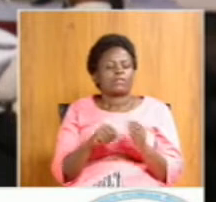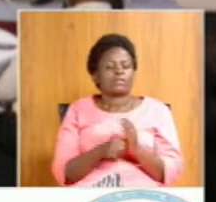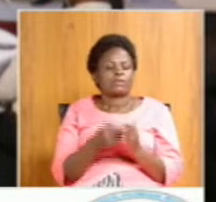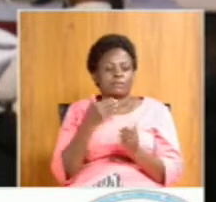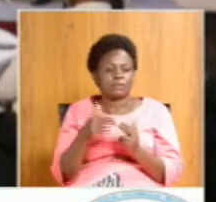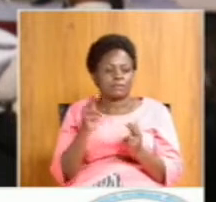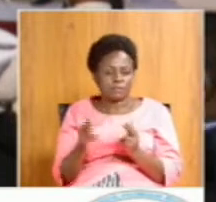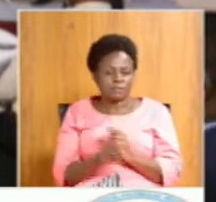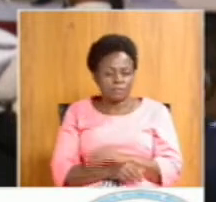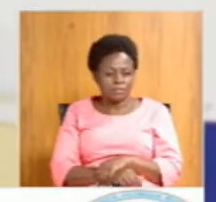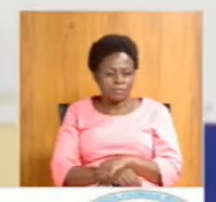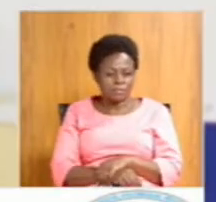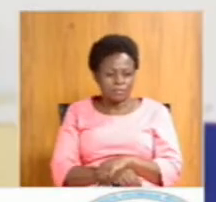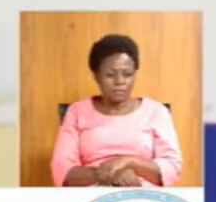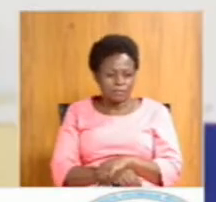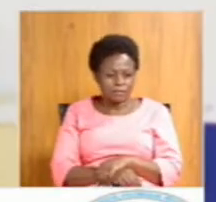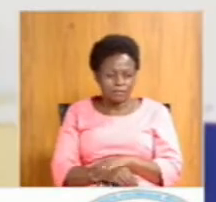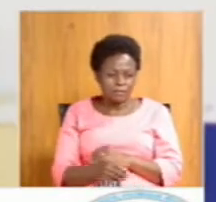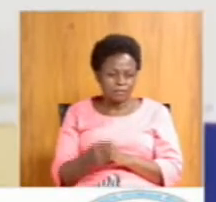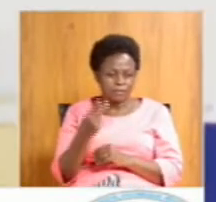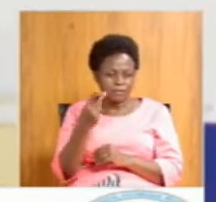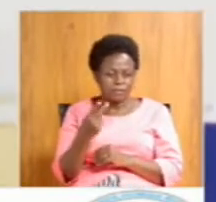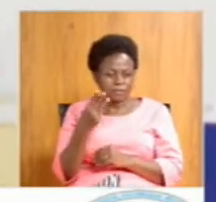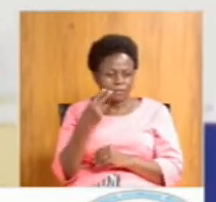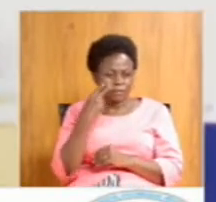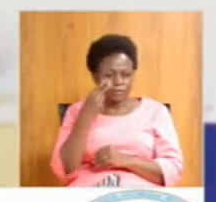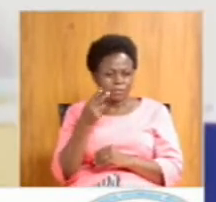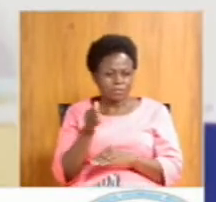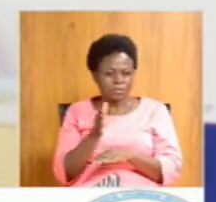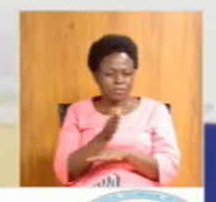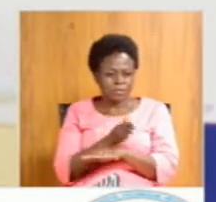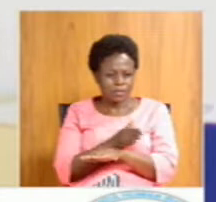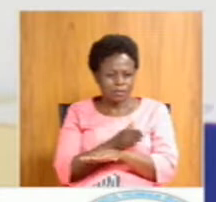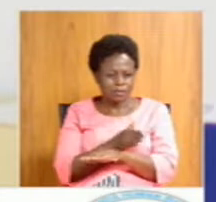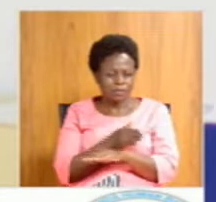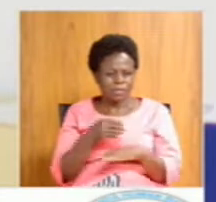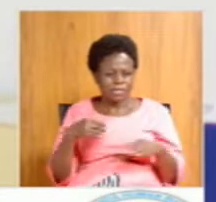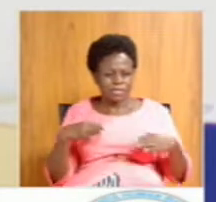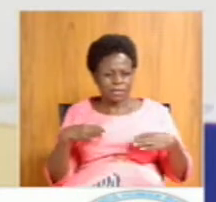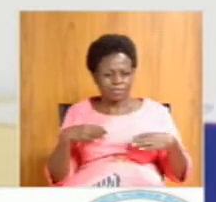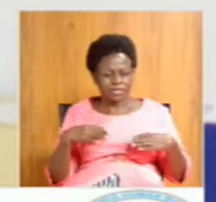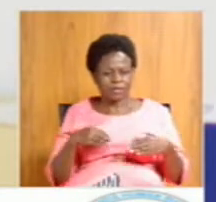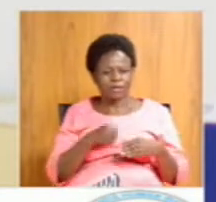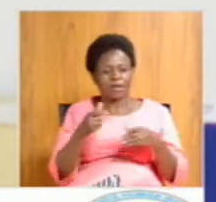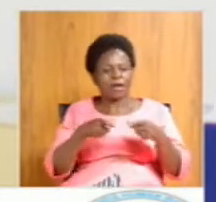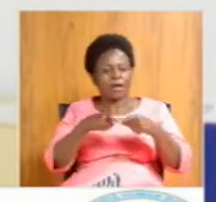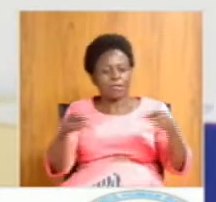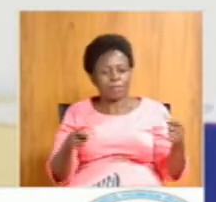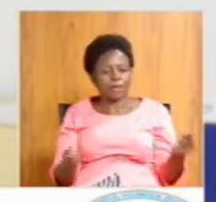Thank you very much. I'm going maybe to take two or three more views before we could take a break and bring in another